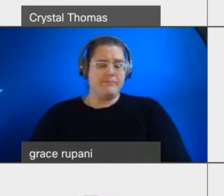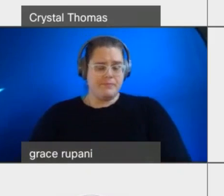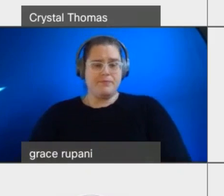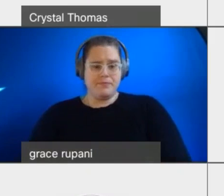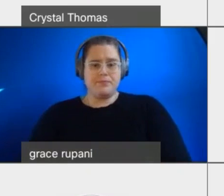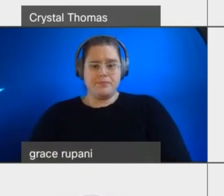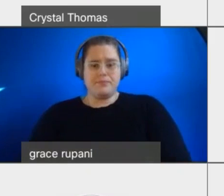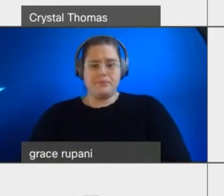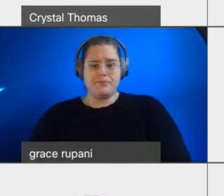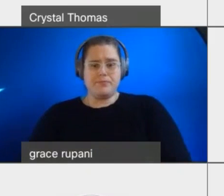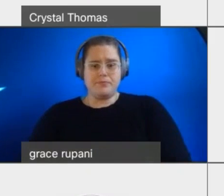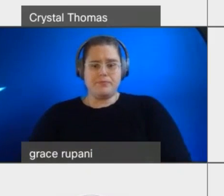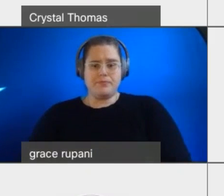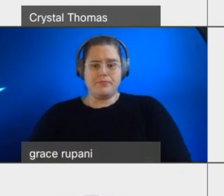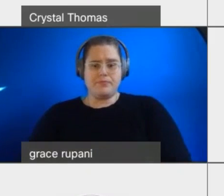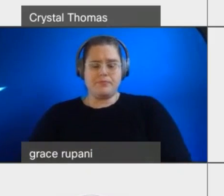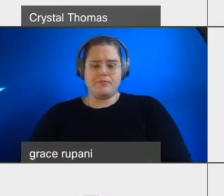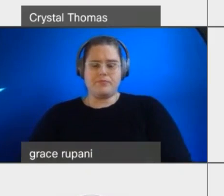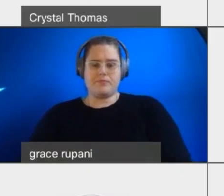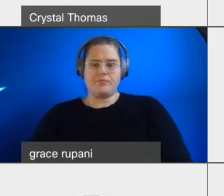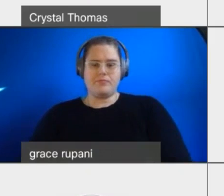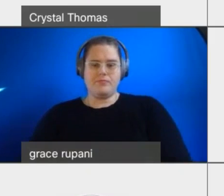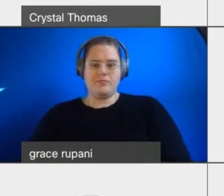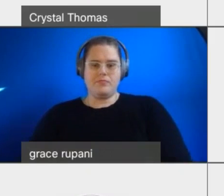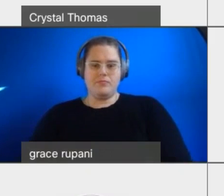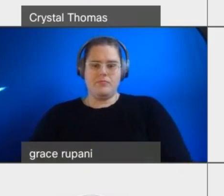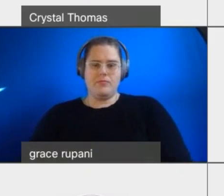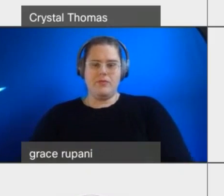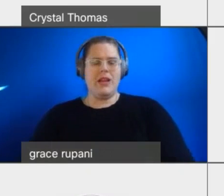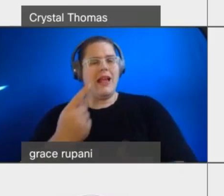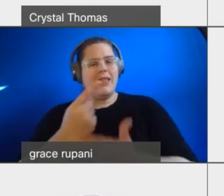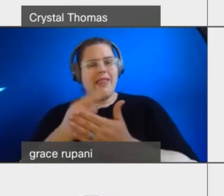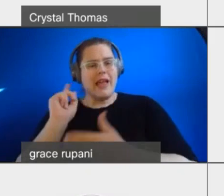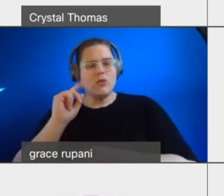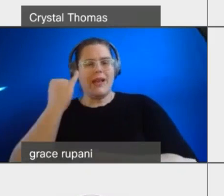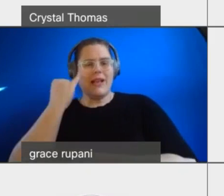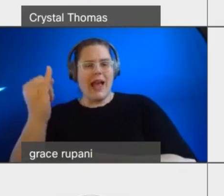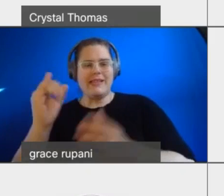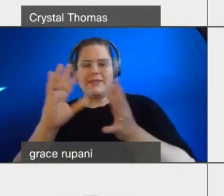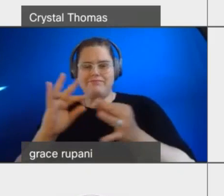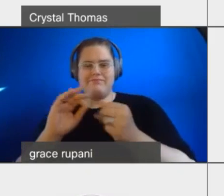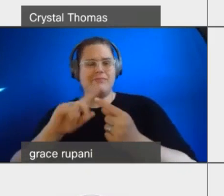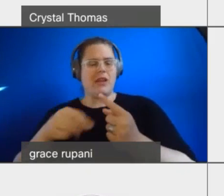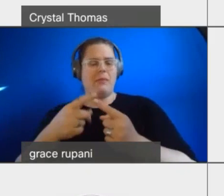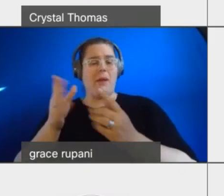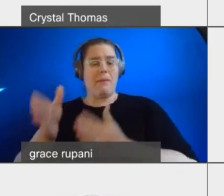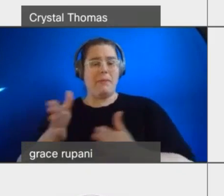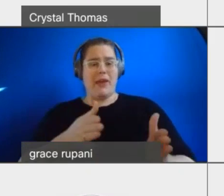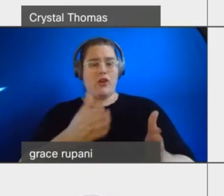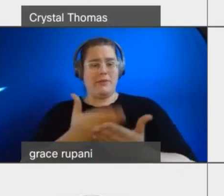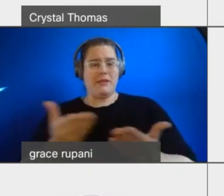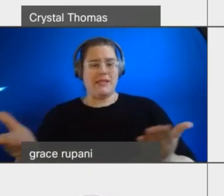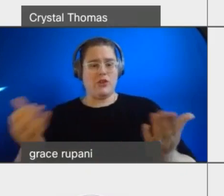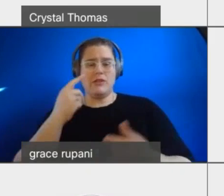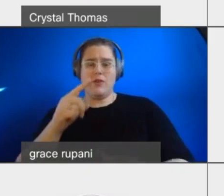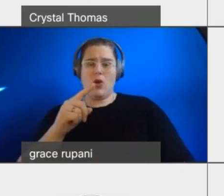So last week, someone, the idea came up about preparing materials for people supported by DDA. Can we